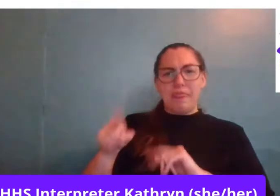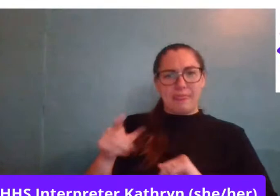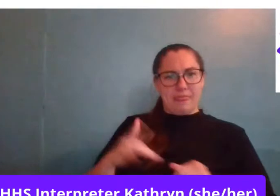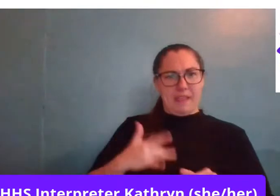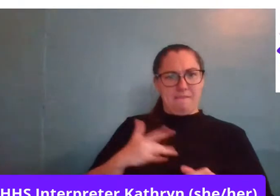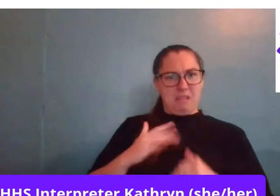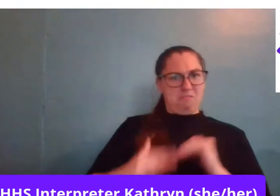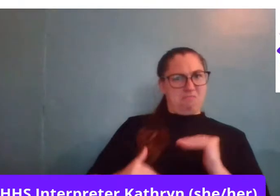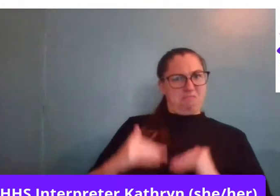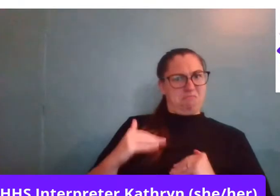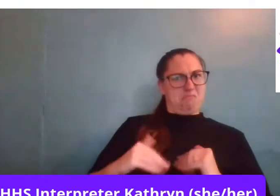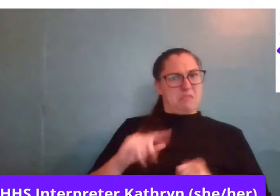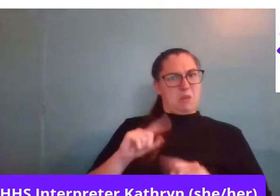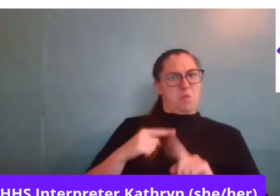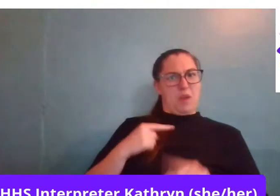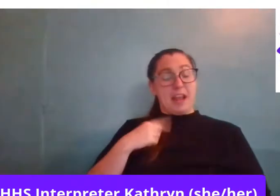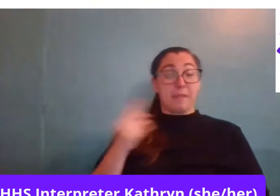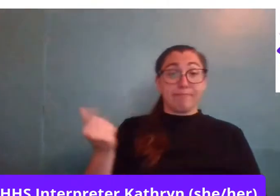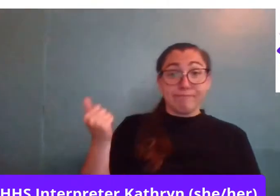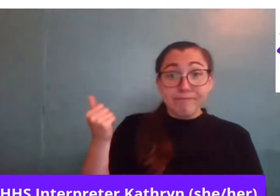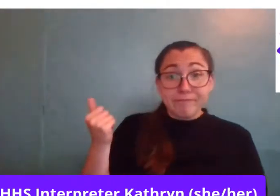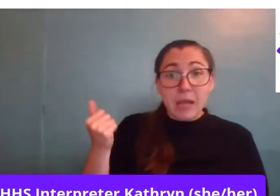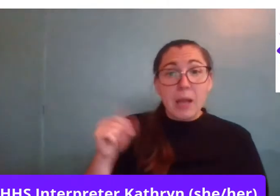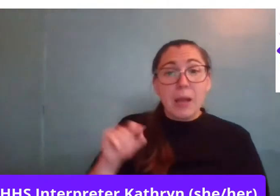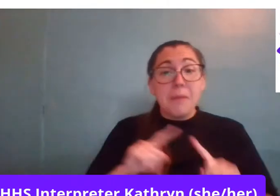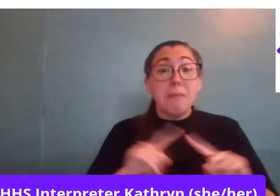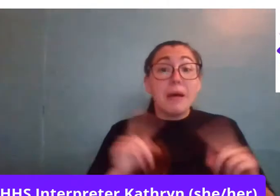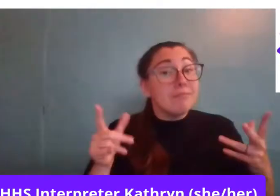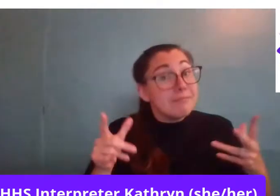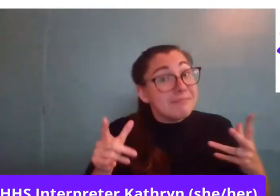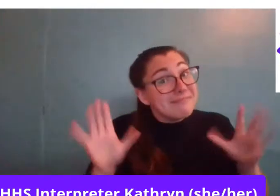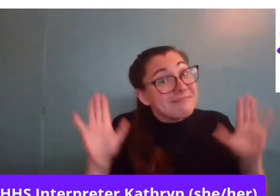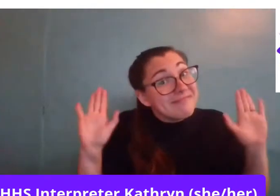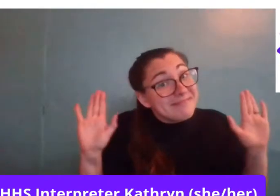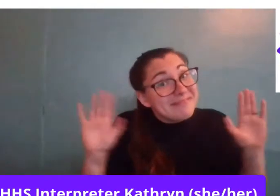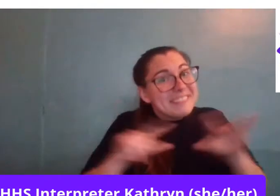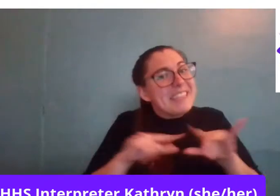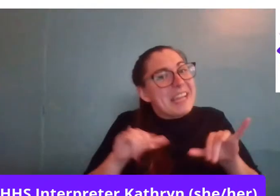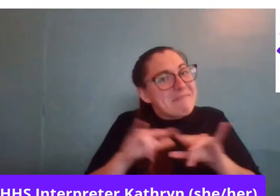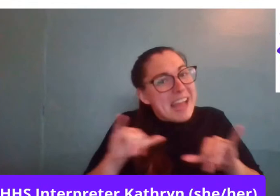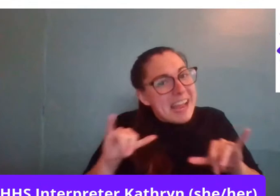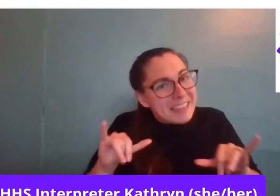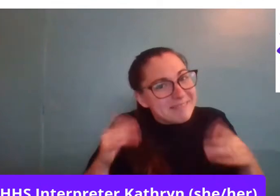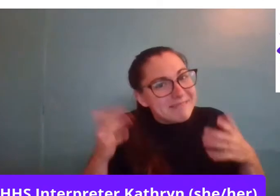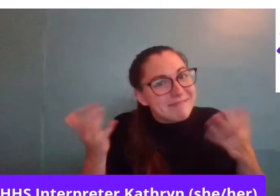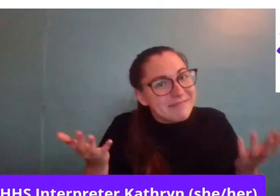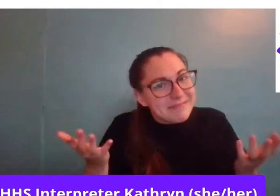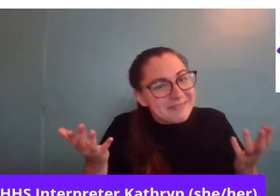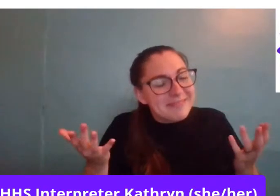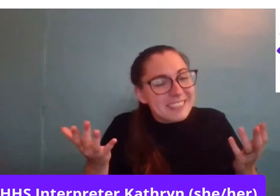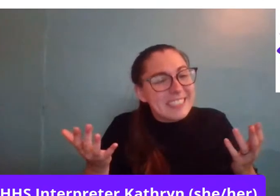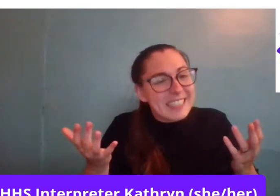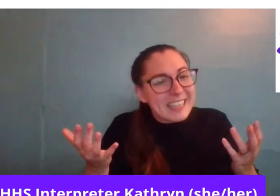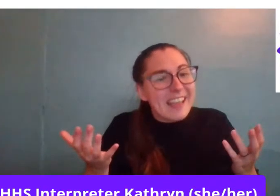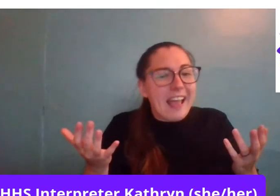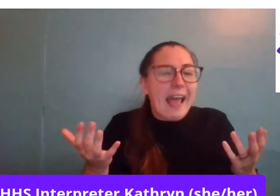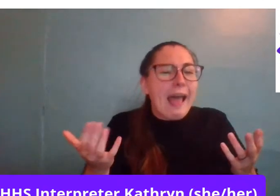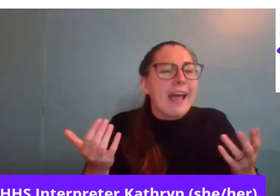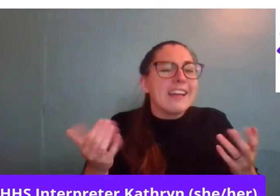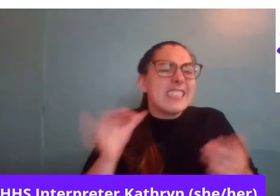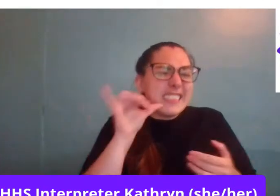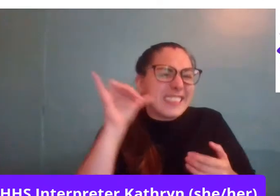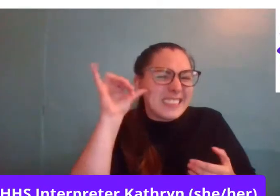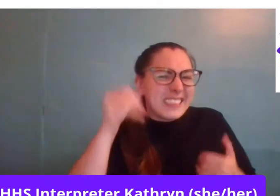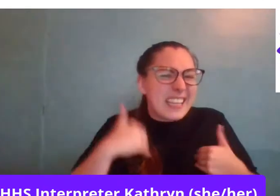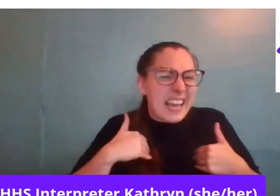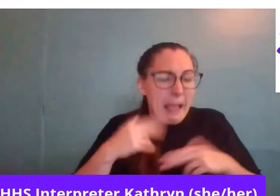comment. But at the same time, yeah. So I had some fun yesterday at a